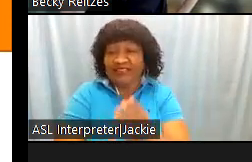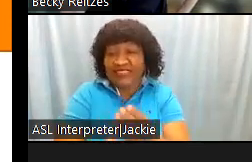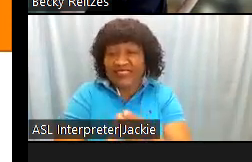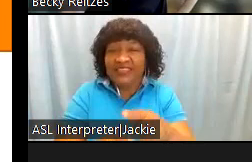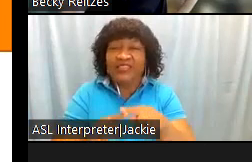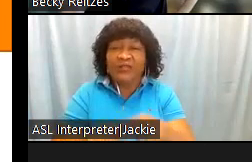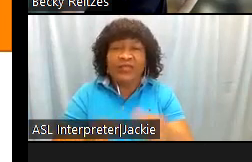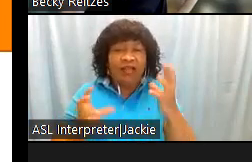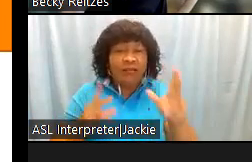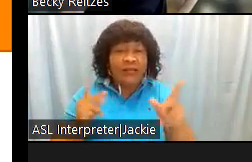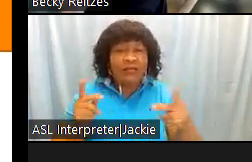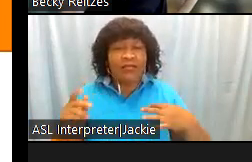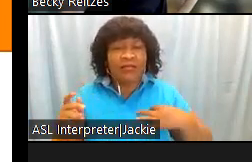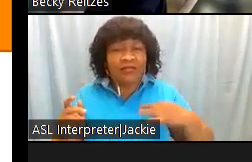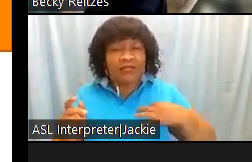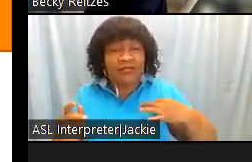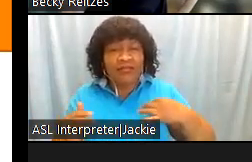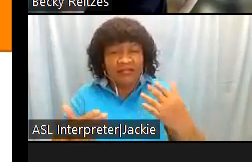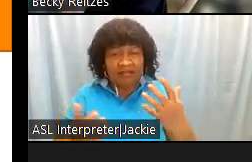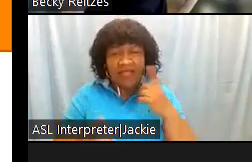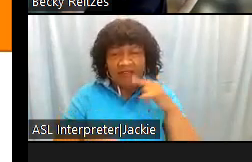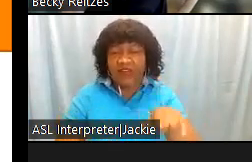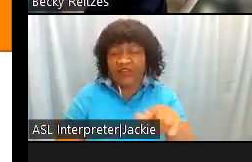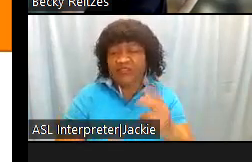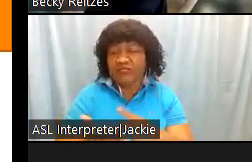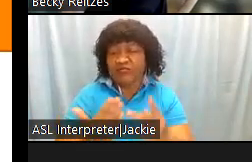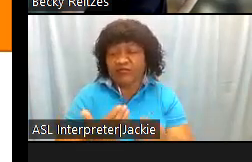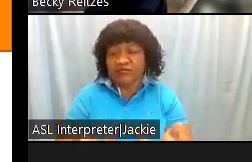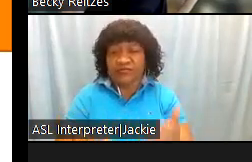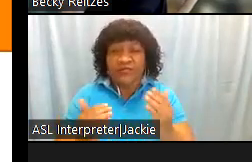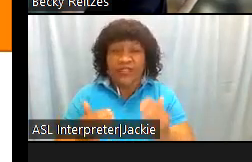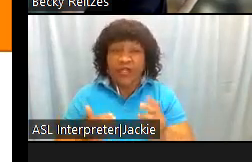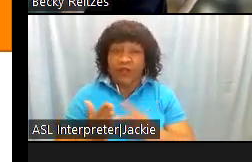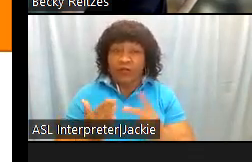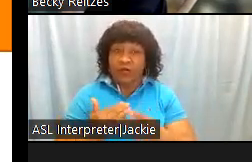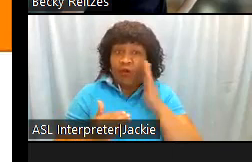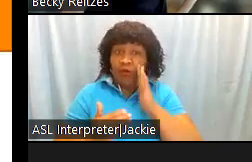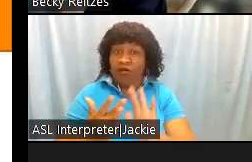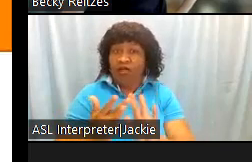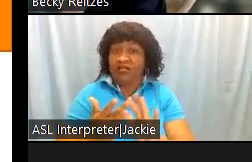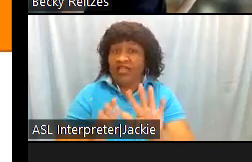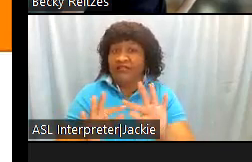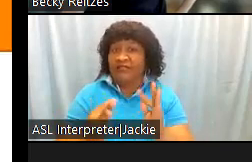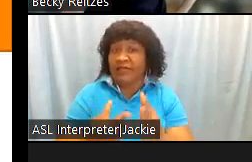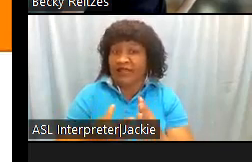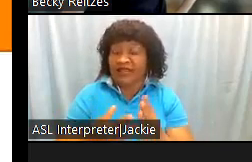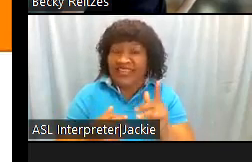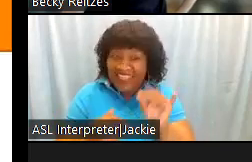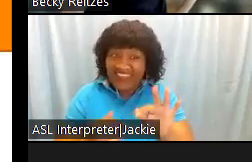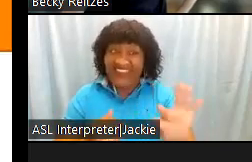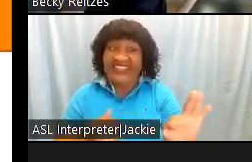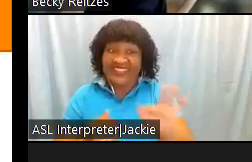on how many people do apply. And then the program will contact families if they're